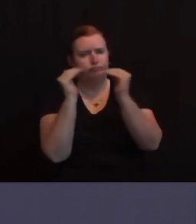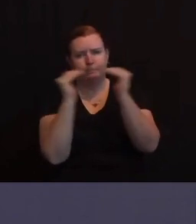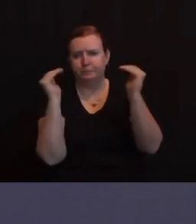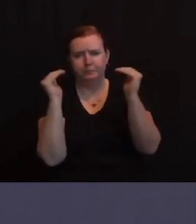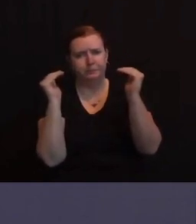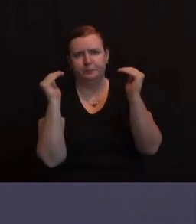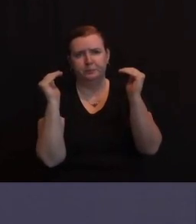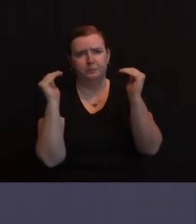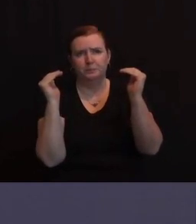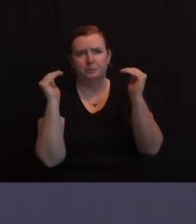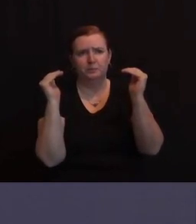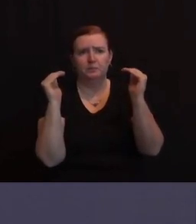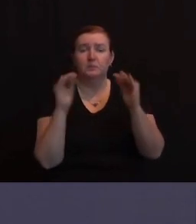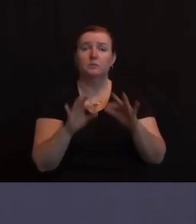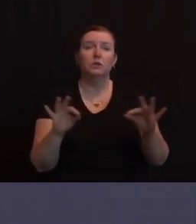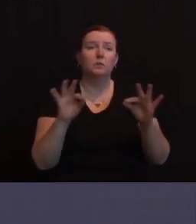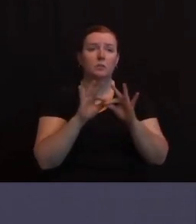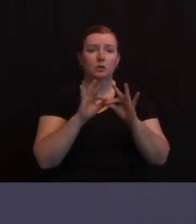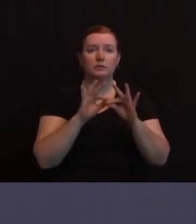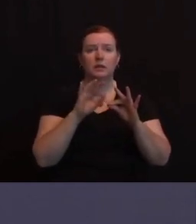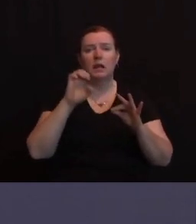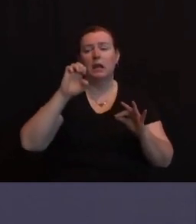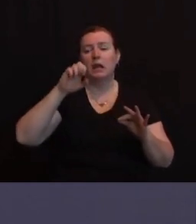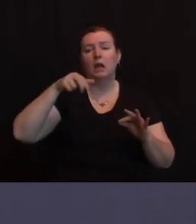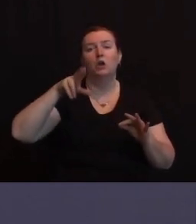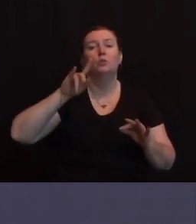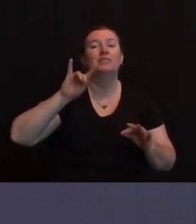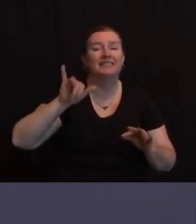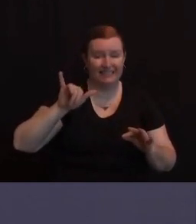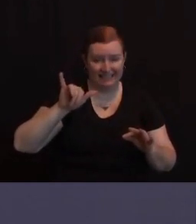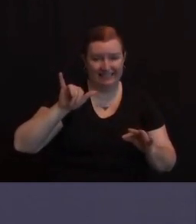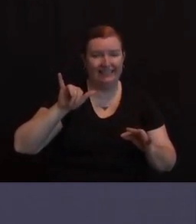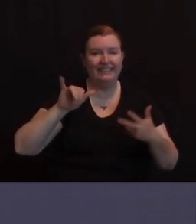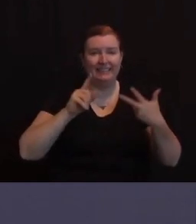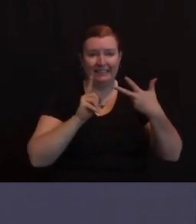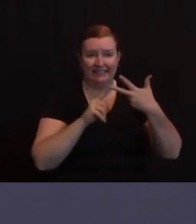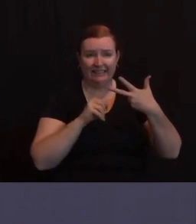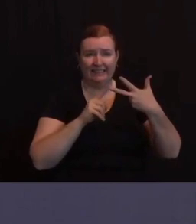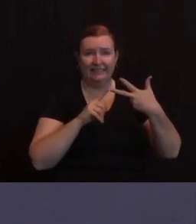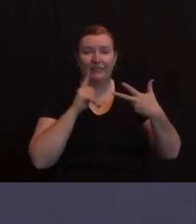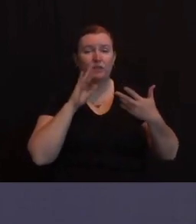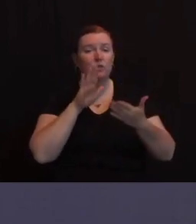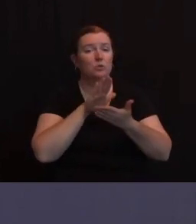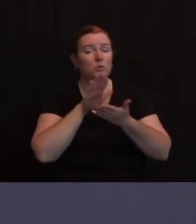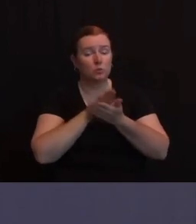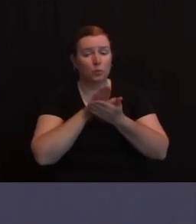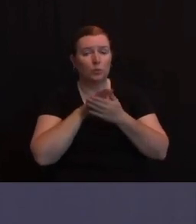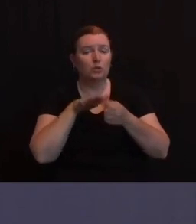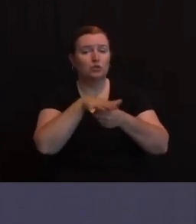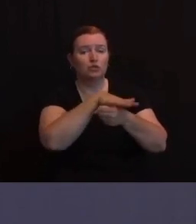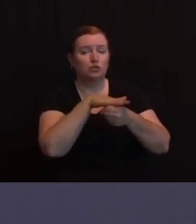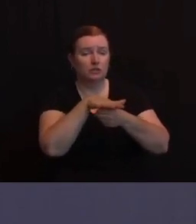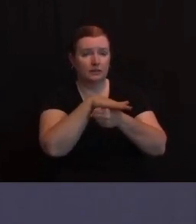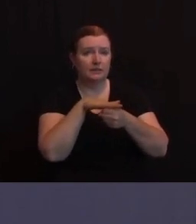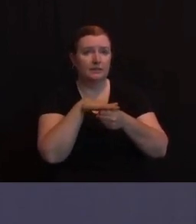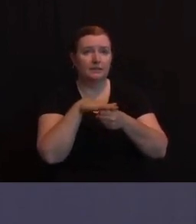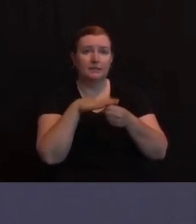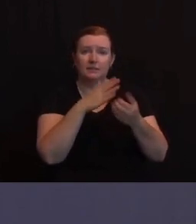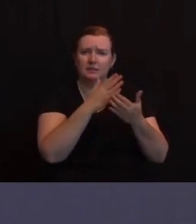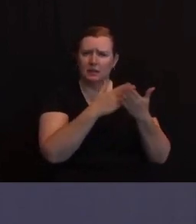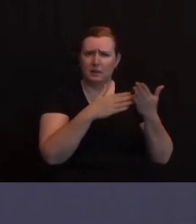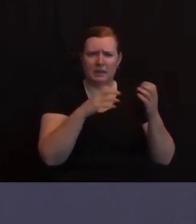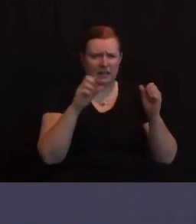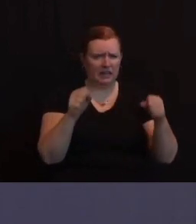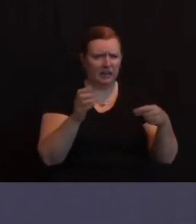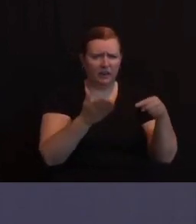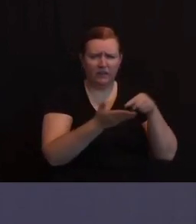piece, where, and I'm not going to name any districts that can probably far more easily have the